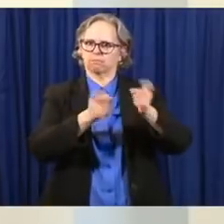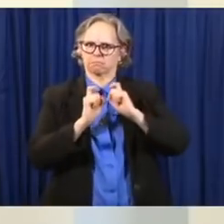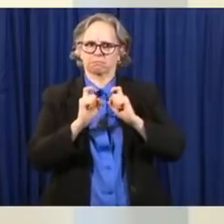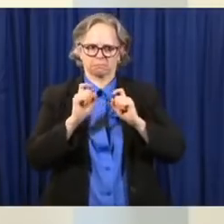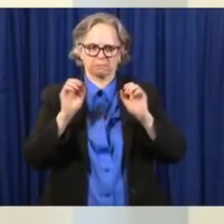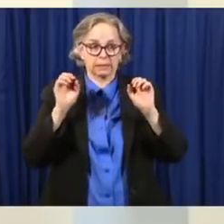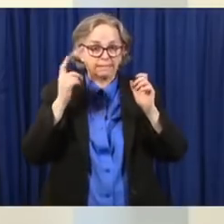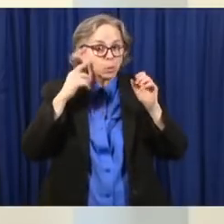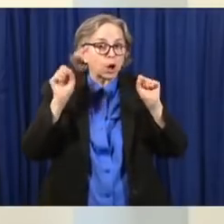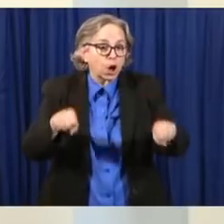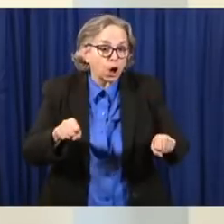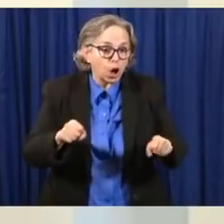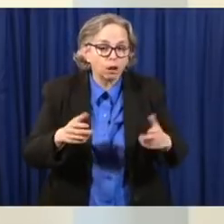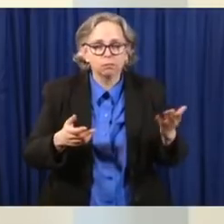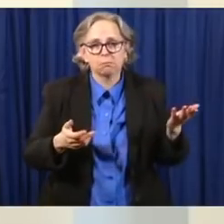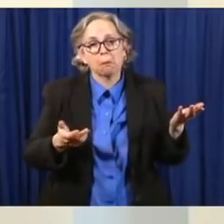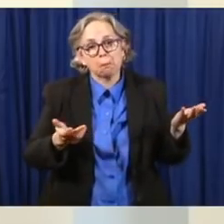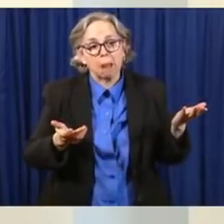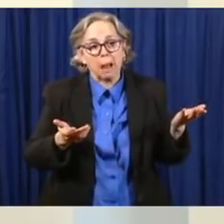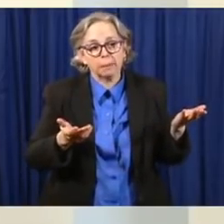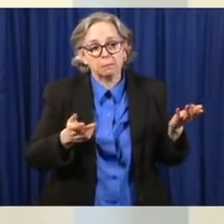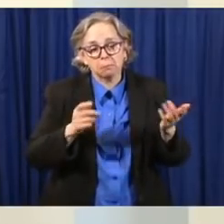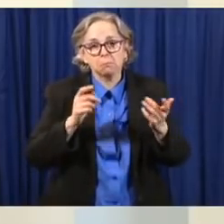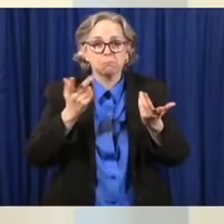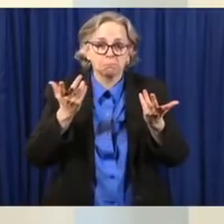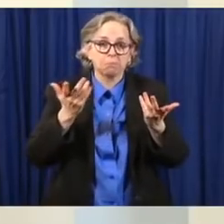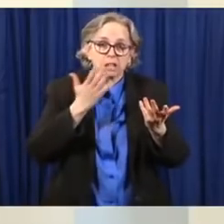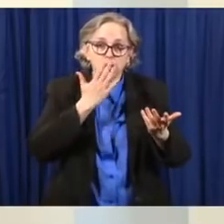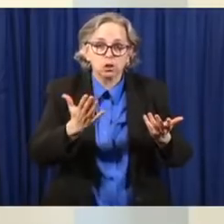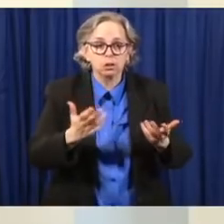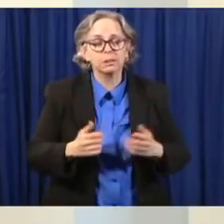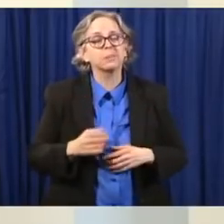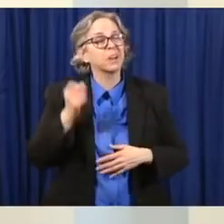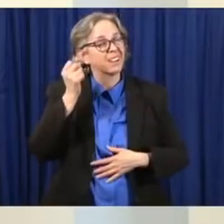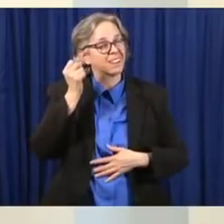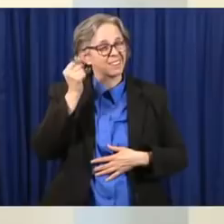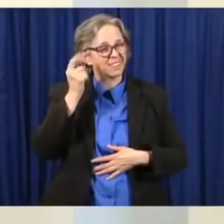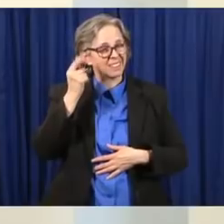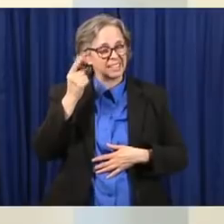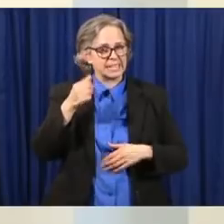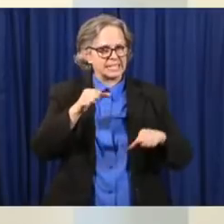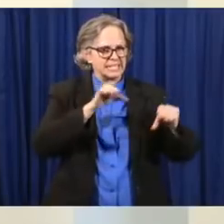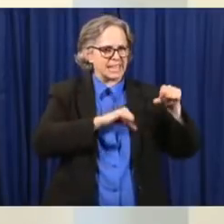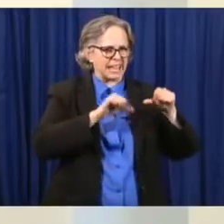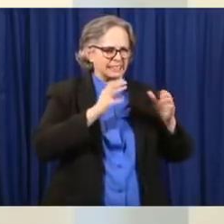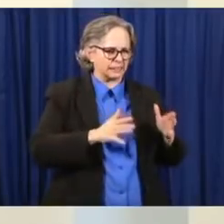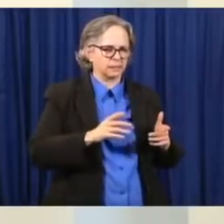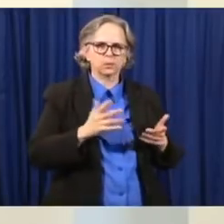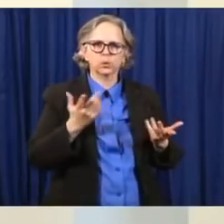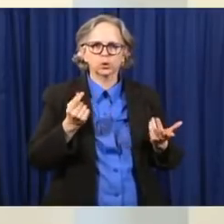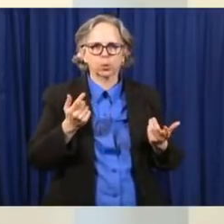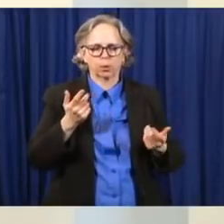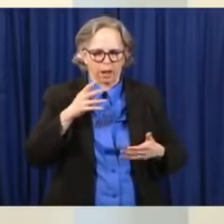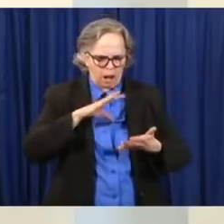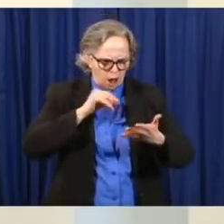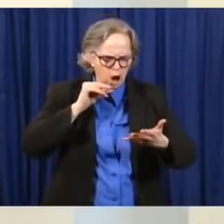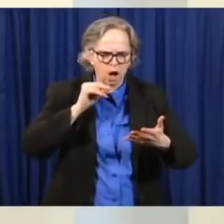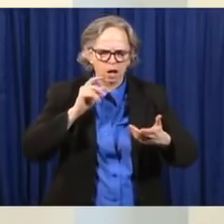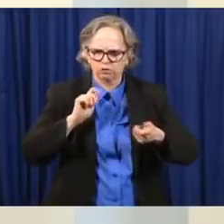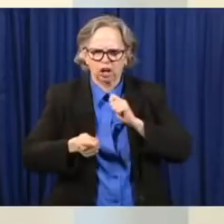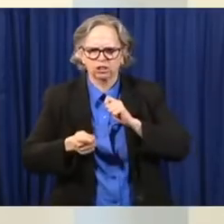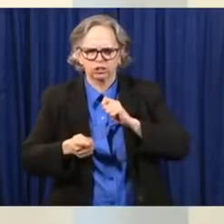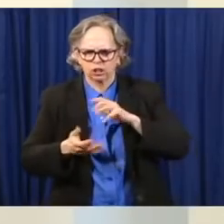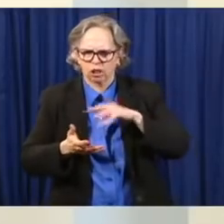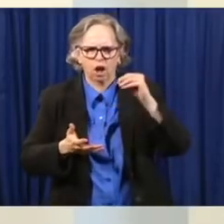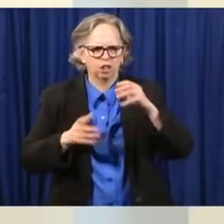to something like that. But the science is ever shifting. We do not have many of those tests available yet.